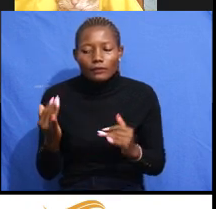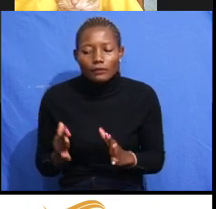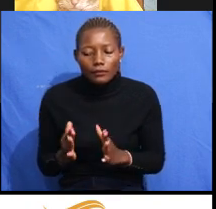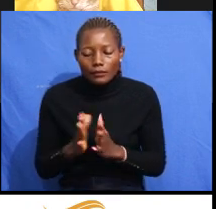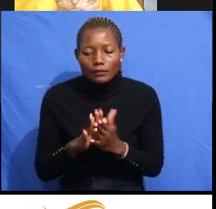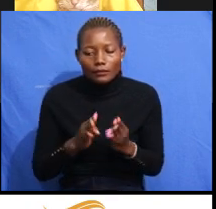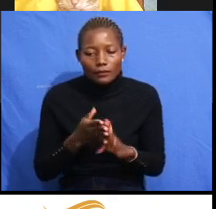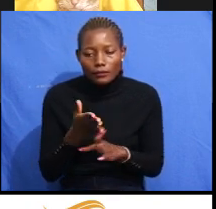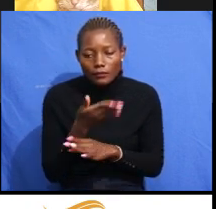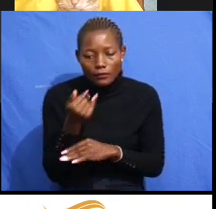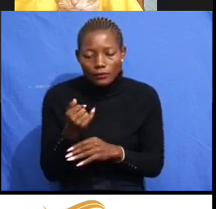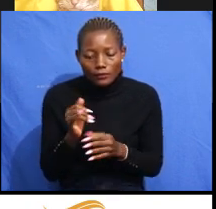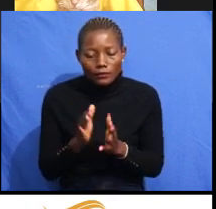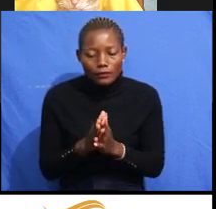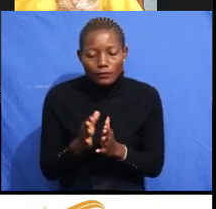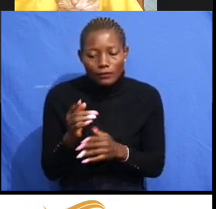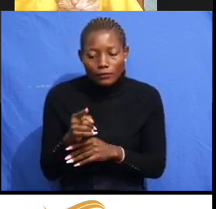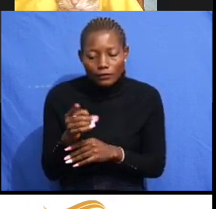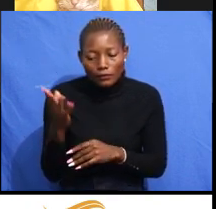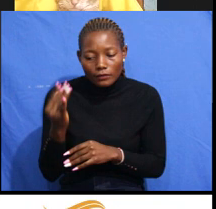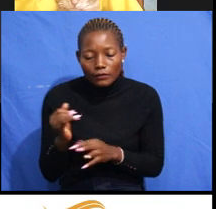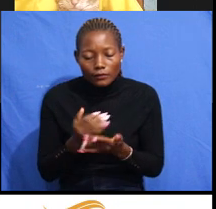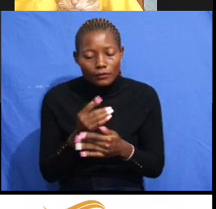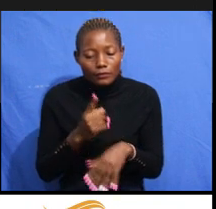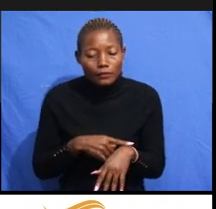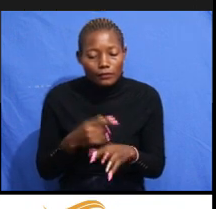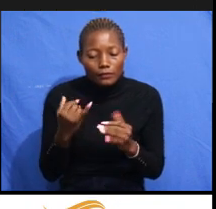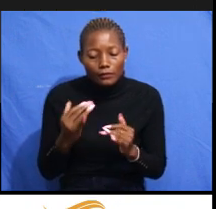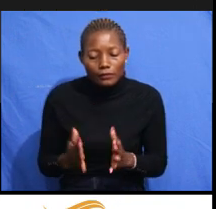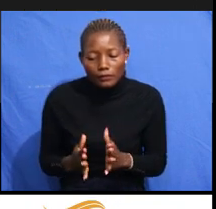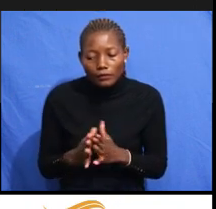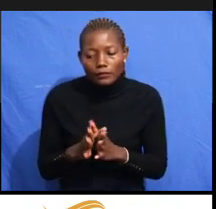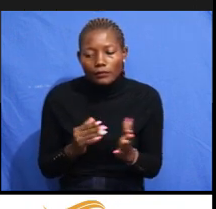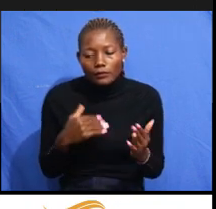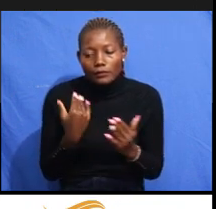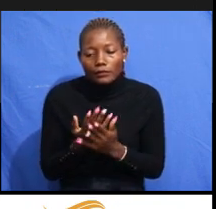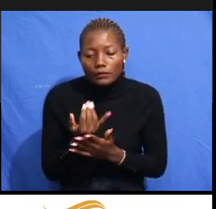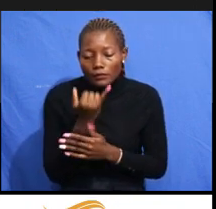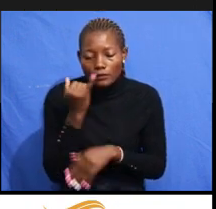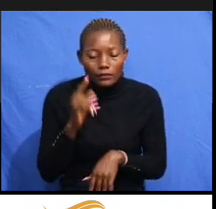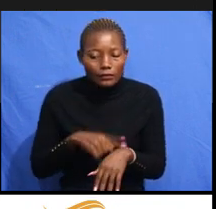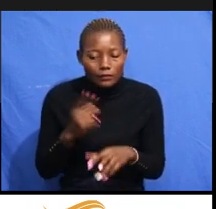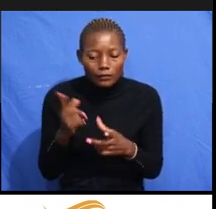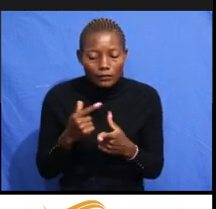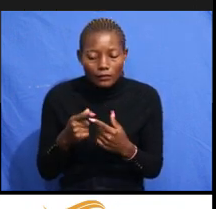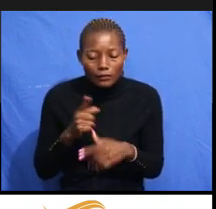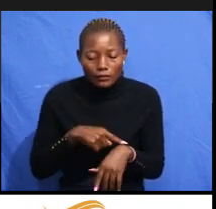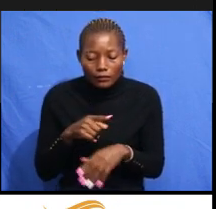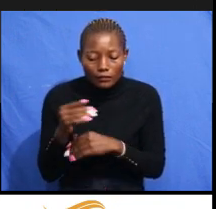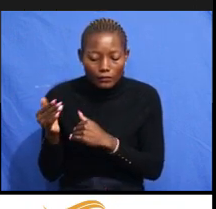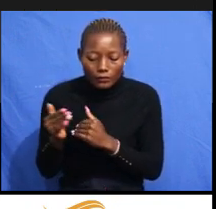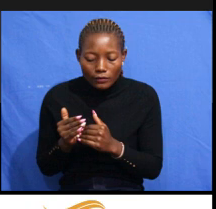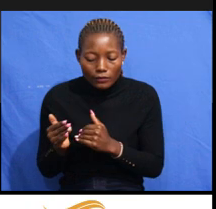is why sometimes you find players have peaked at the wrong time, and by the time you are approaching the playoffs and the final,